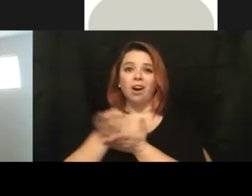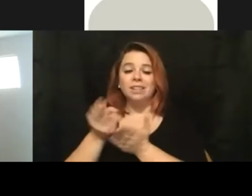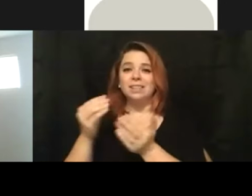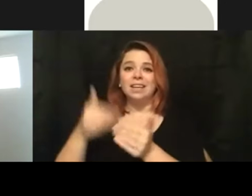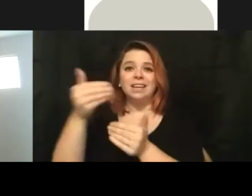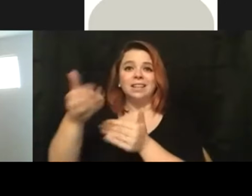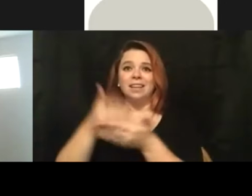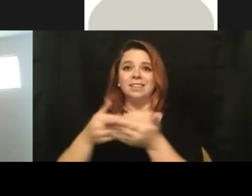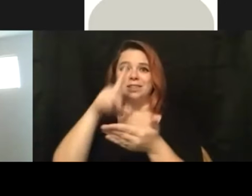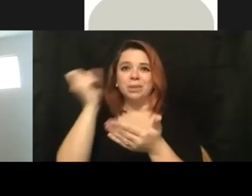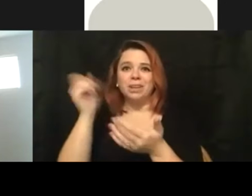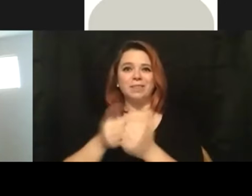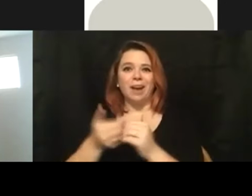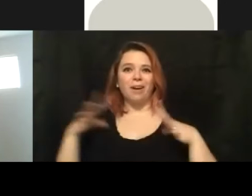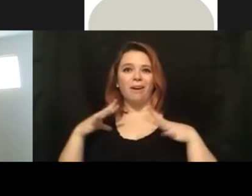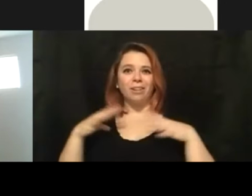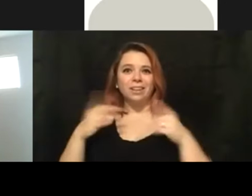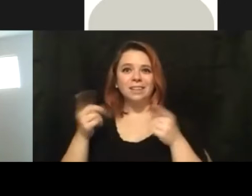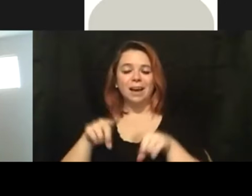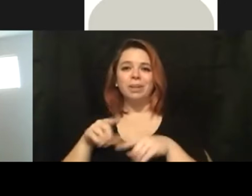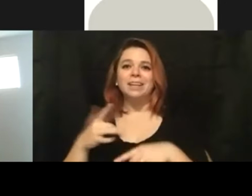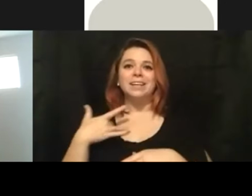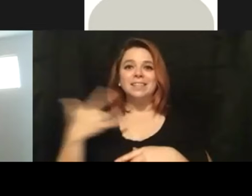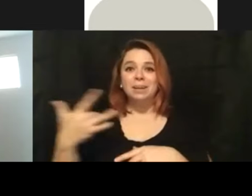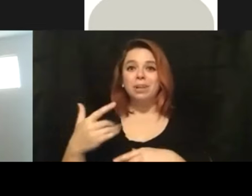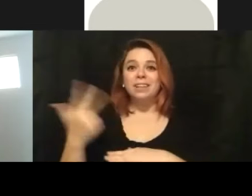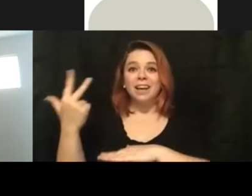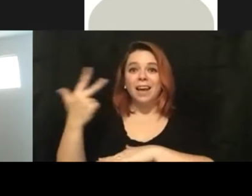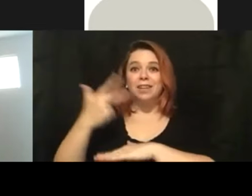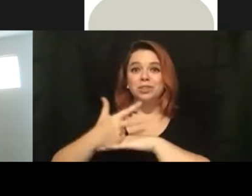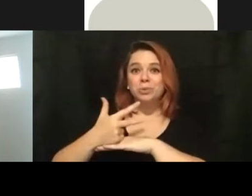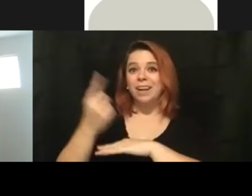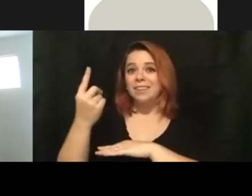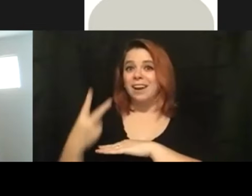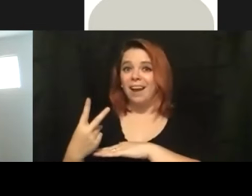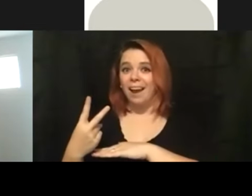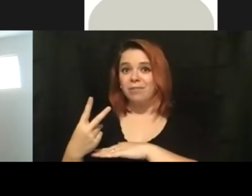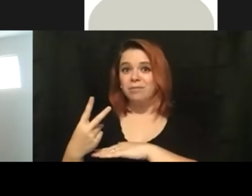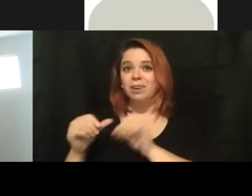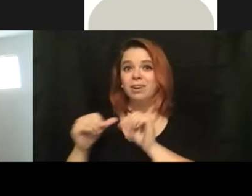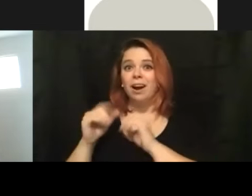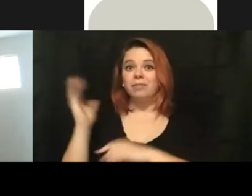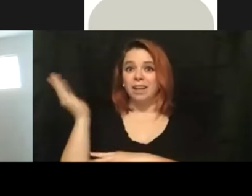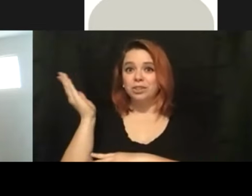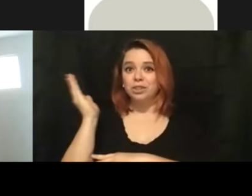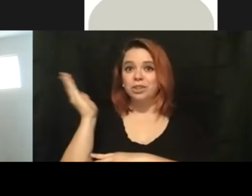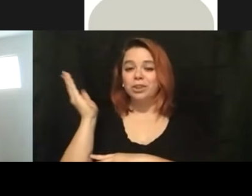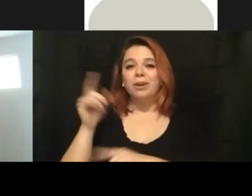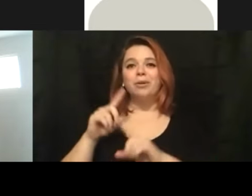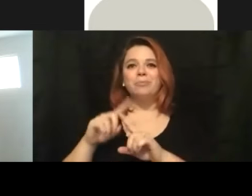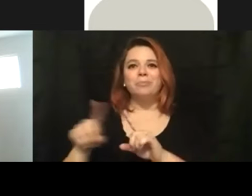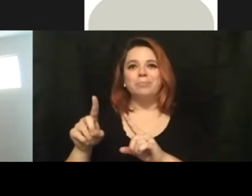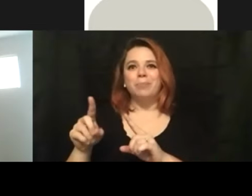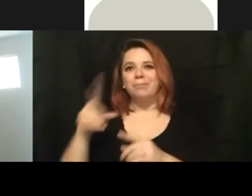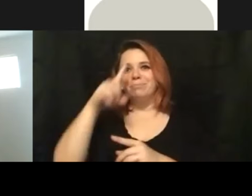going to do what's usually 3.5 days worth of lecture, we're cramming into 3 days. So if we're running really late on the skin, one of the